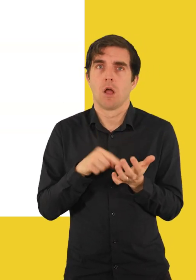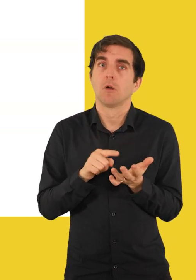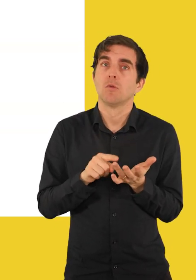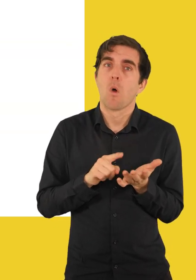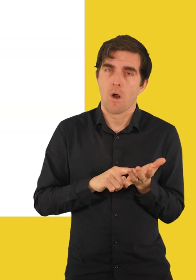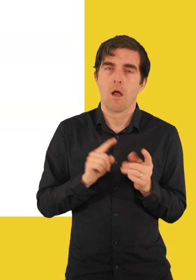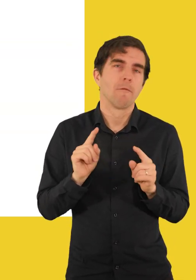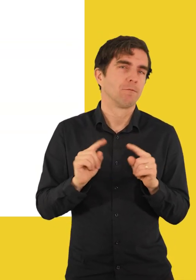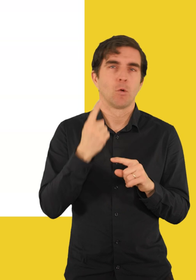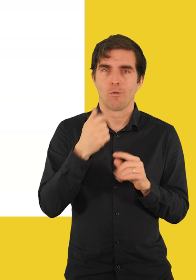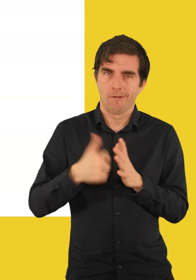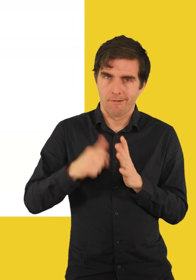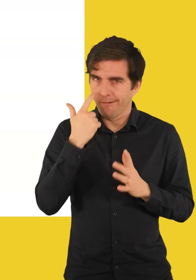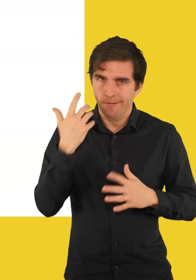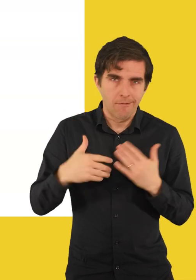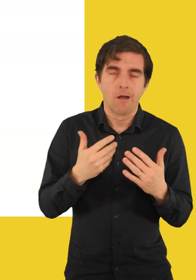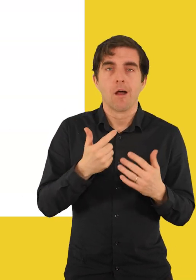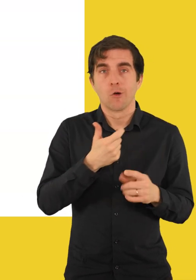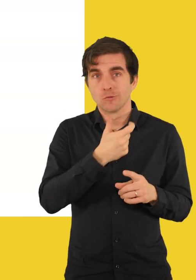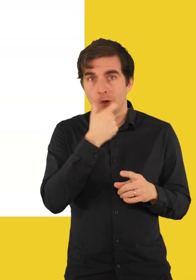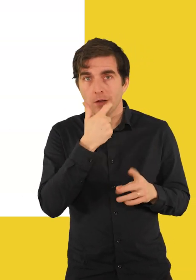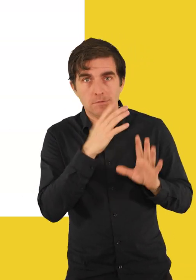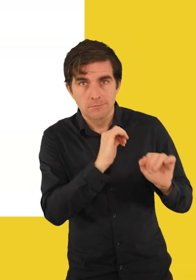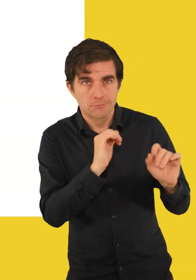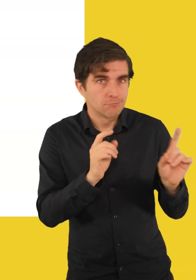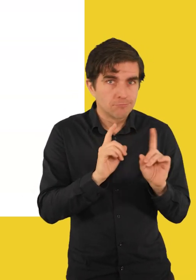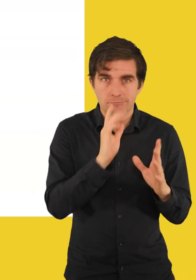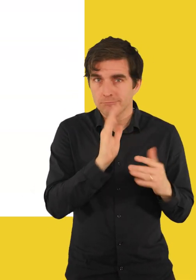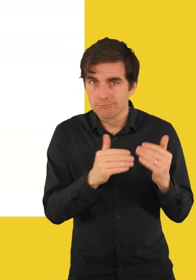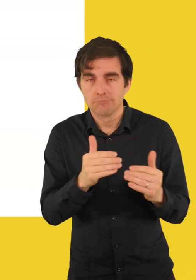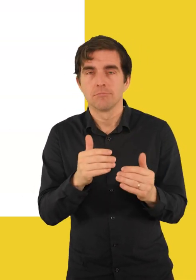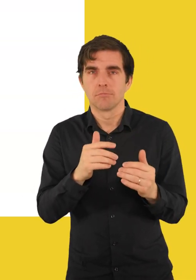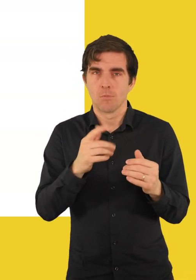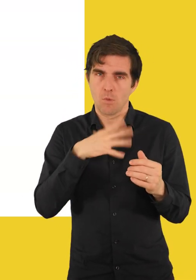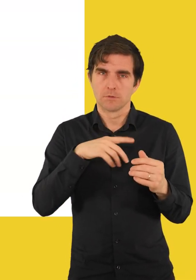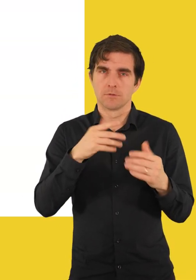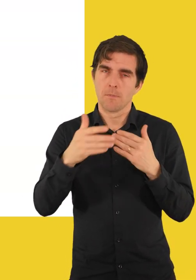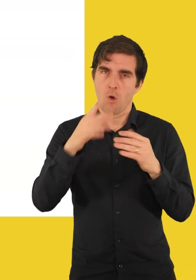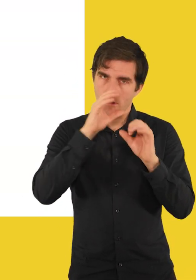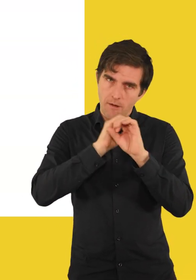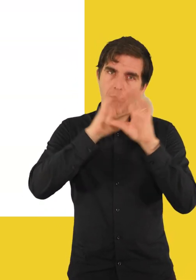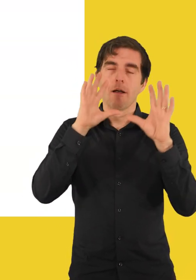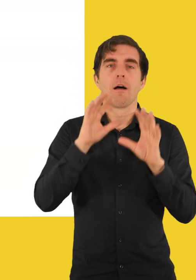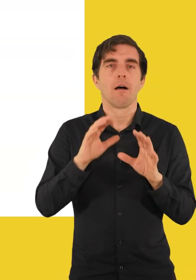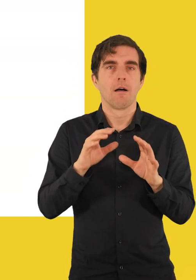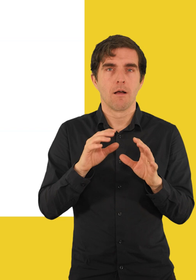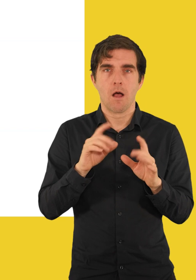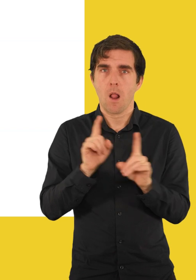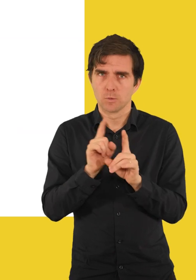so it's a good tool to, a first introduction to the donuts in order to make visible